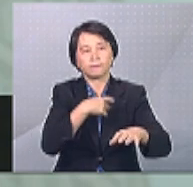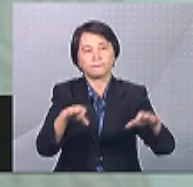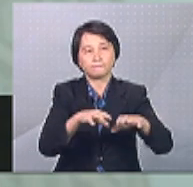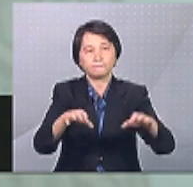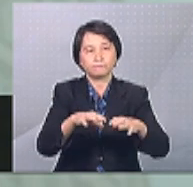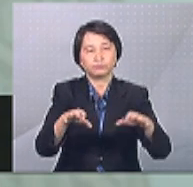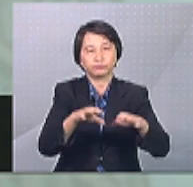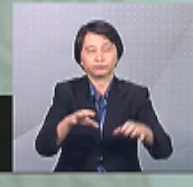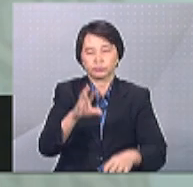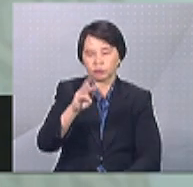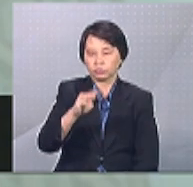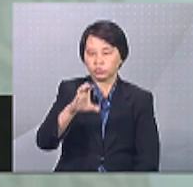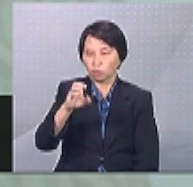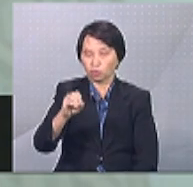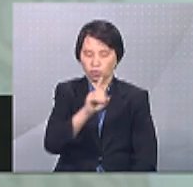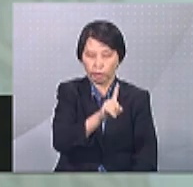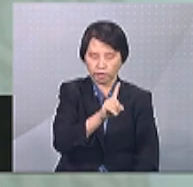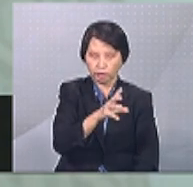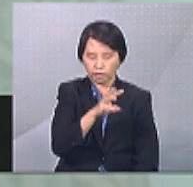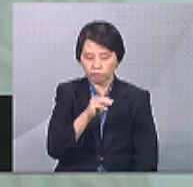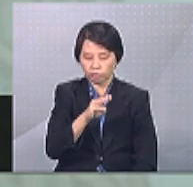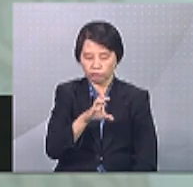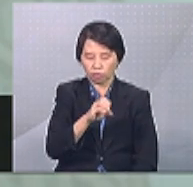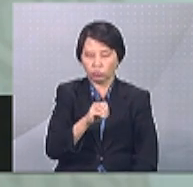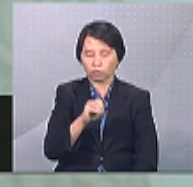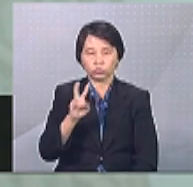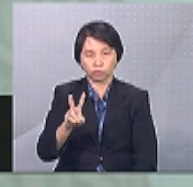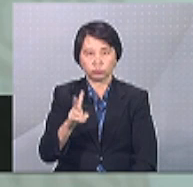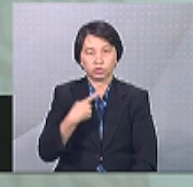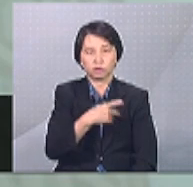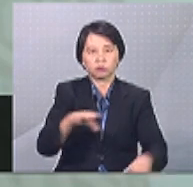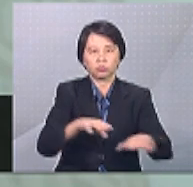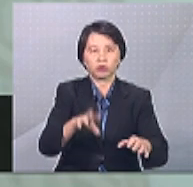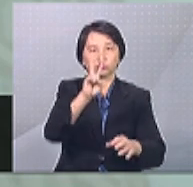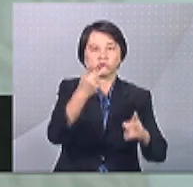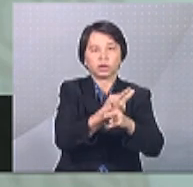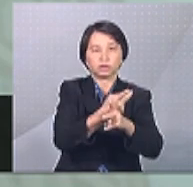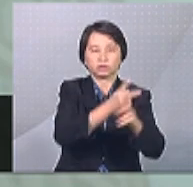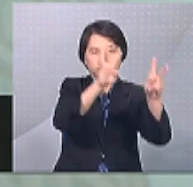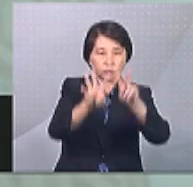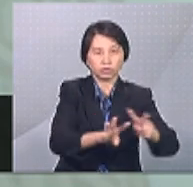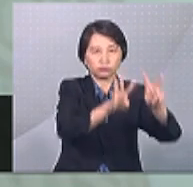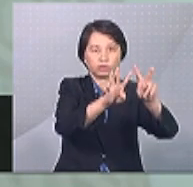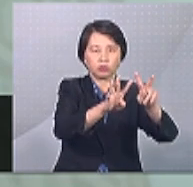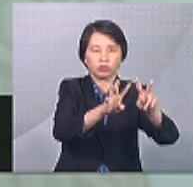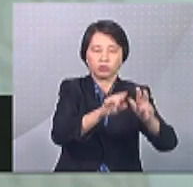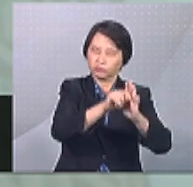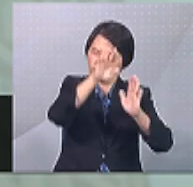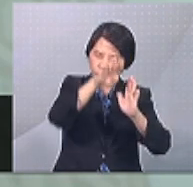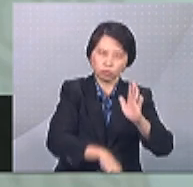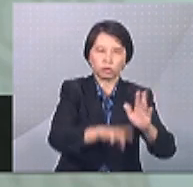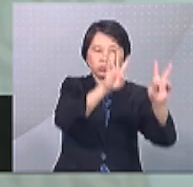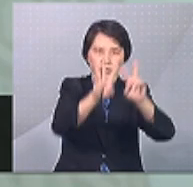during the MCO 1 and 2, the previous guidelines, we did twice, 24 hours apart, at least 24 hours apart.